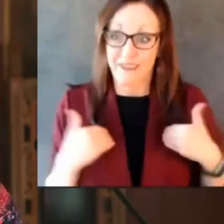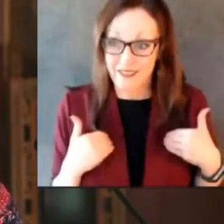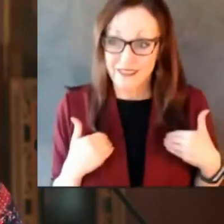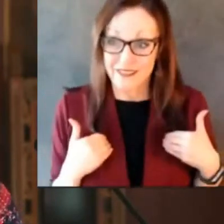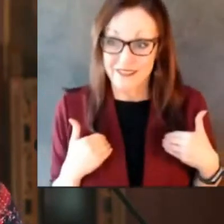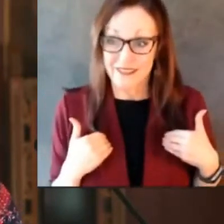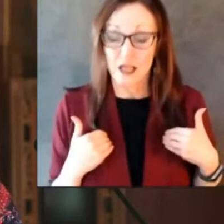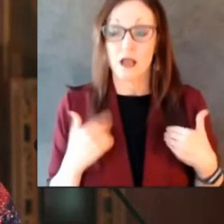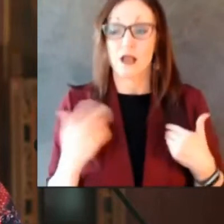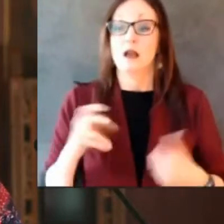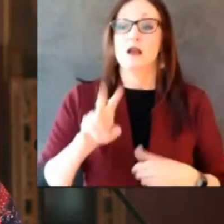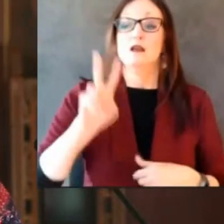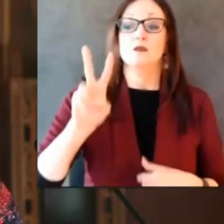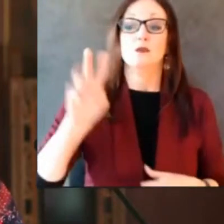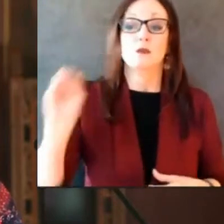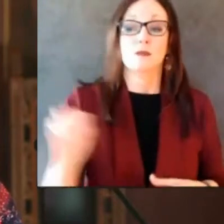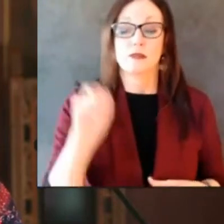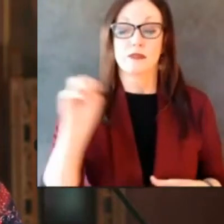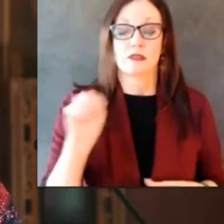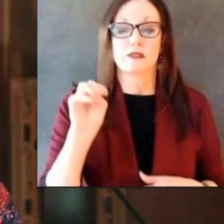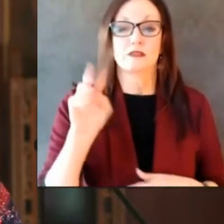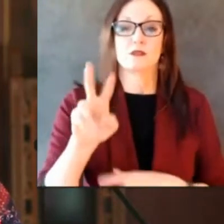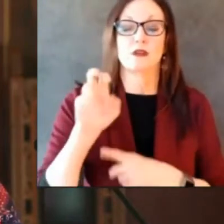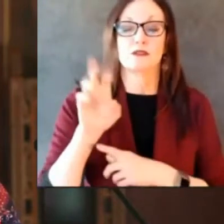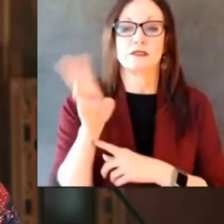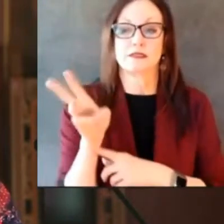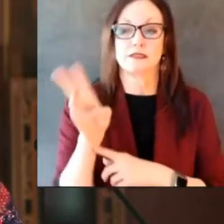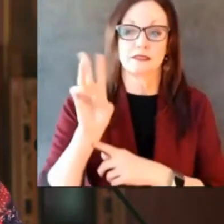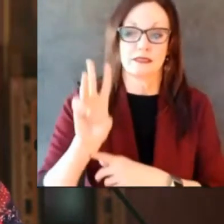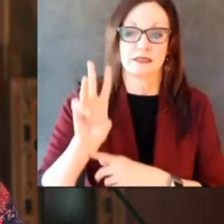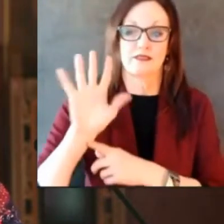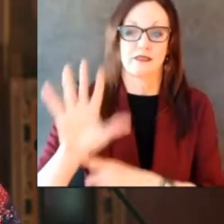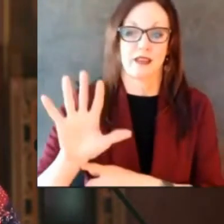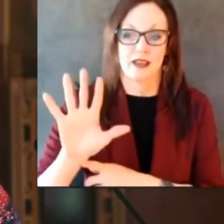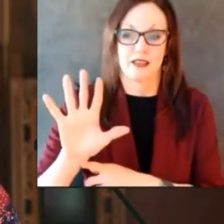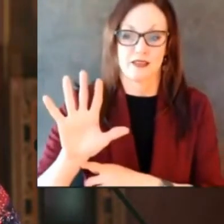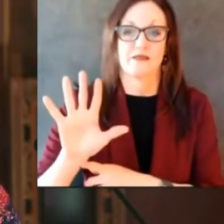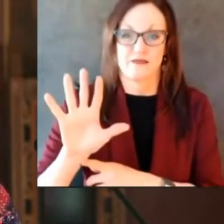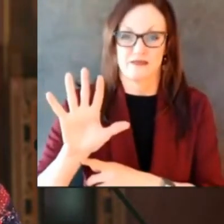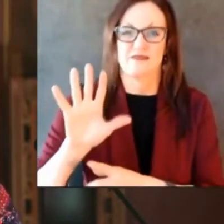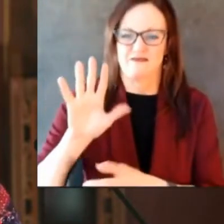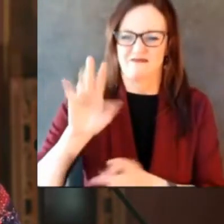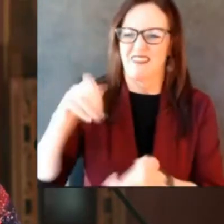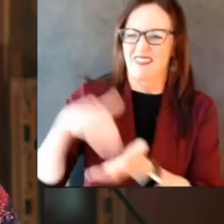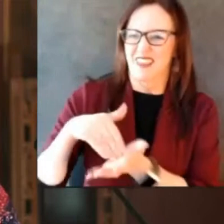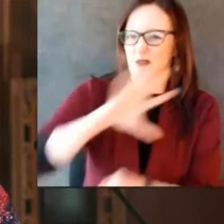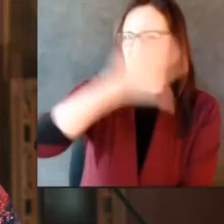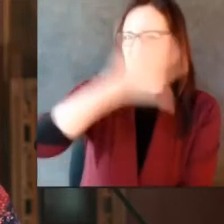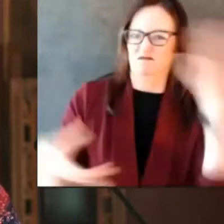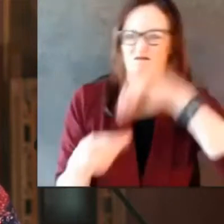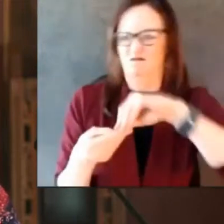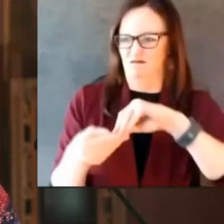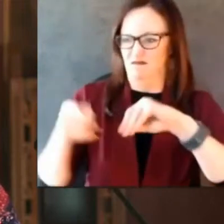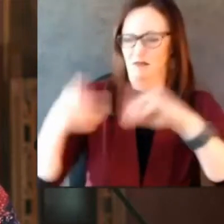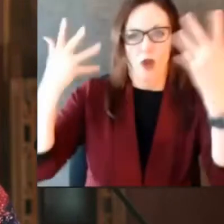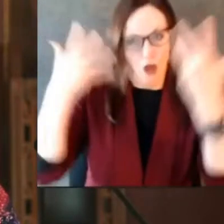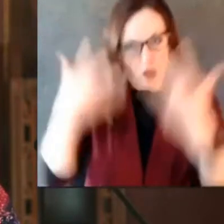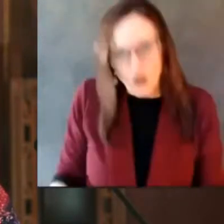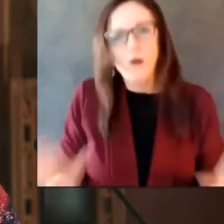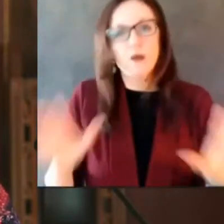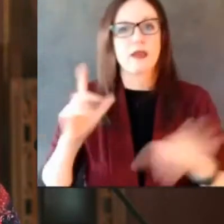2,265,706 Wisconsin residents have completed their vaccine series. We're making progress, and every